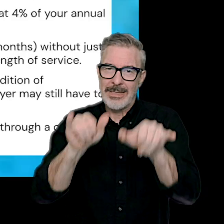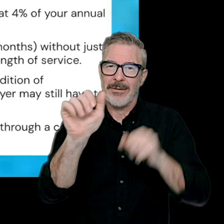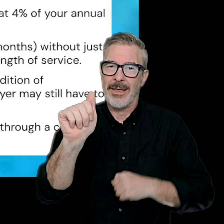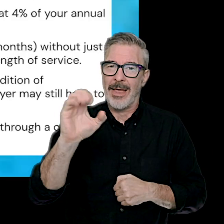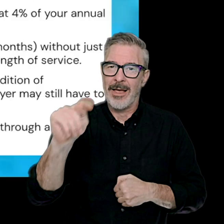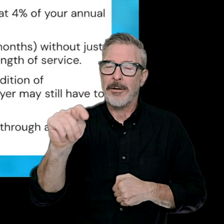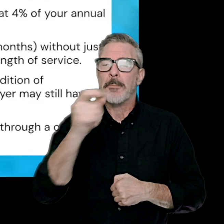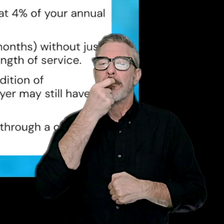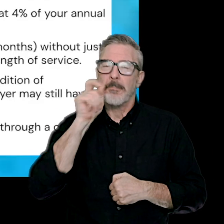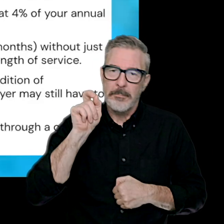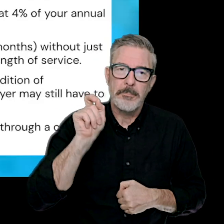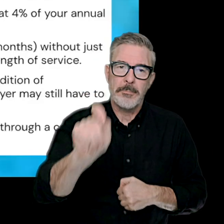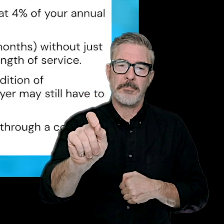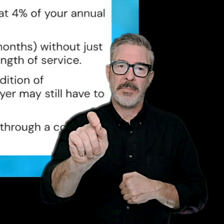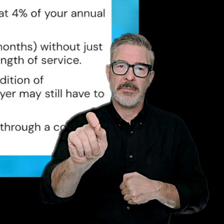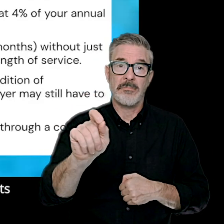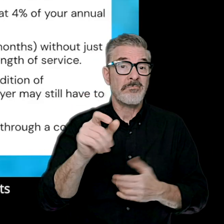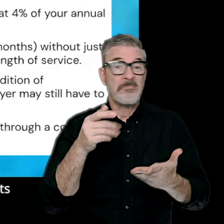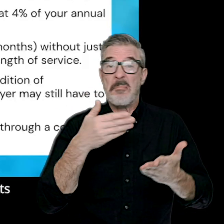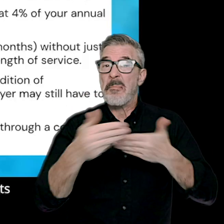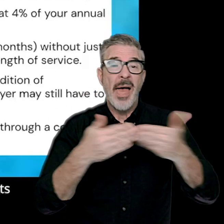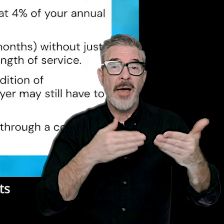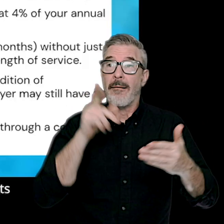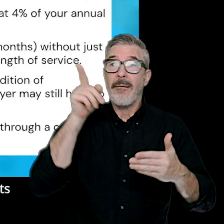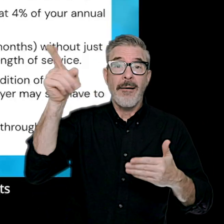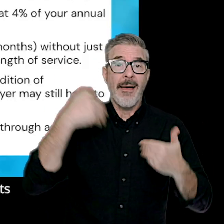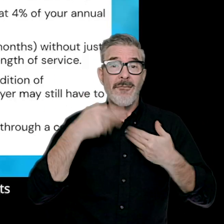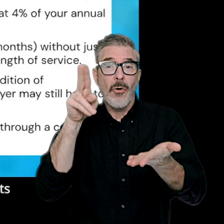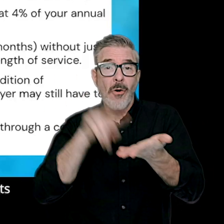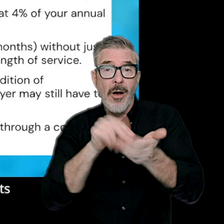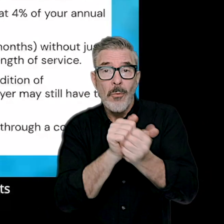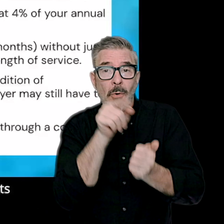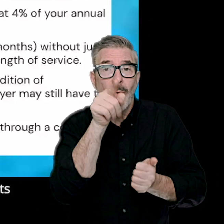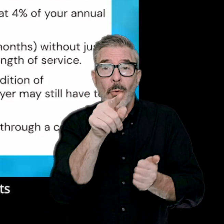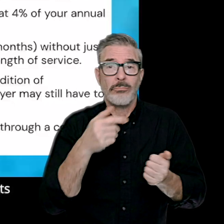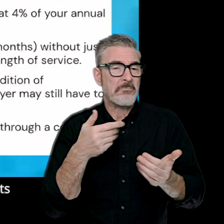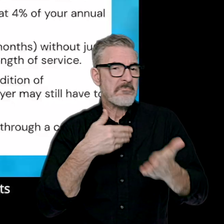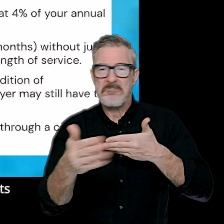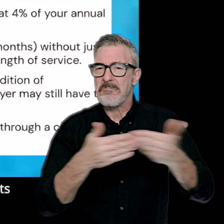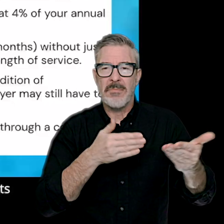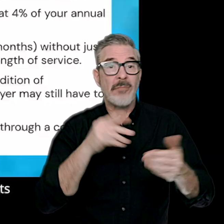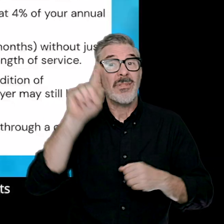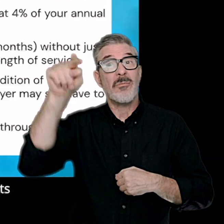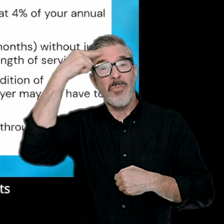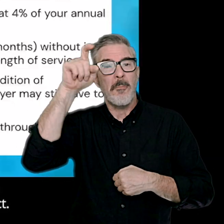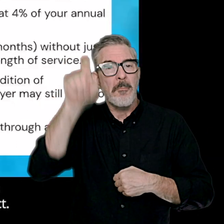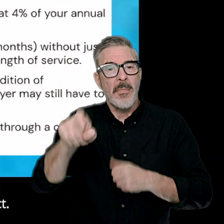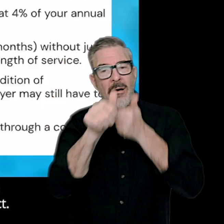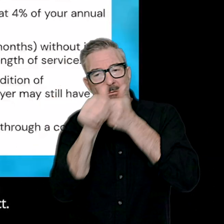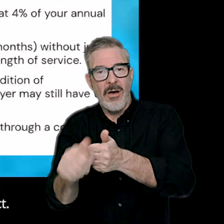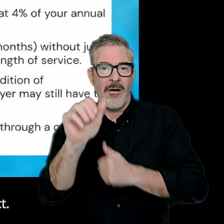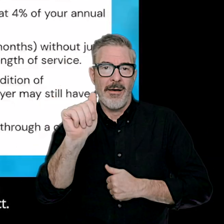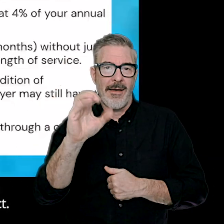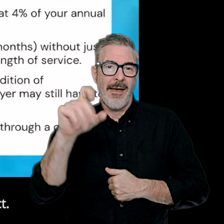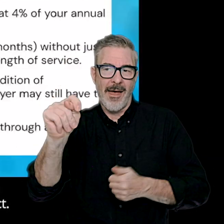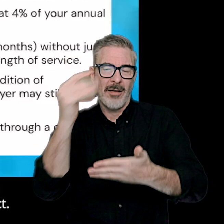And lastly, it's important to know that employers cannot sink below those requirements, even through a contract. They may not